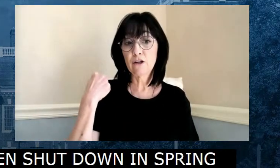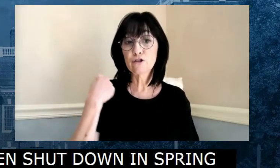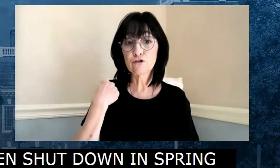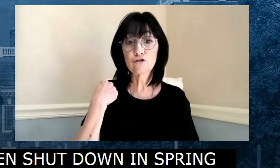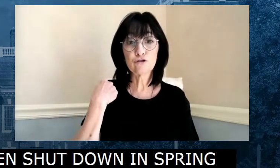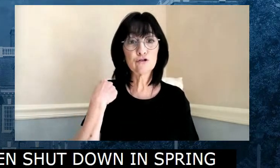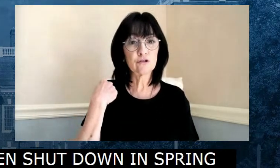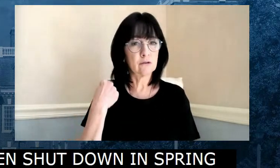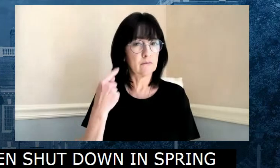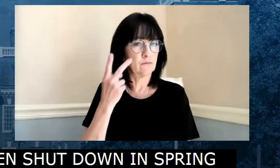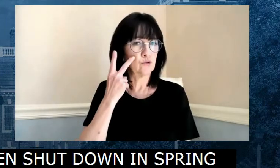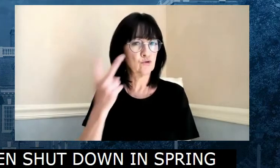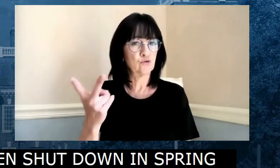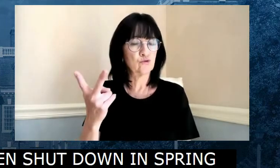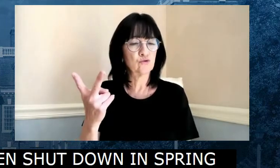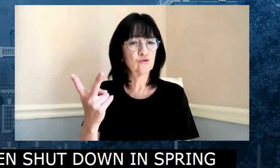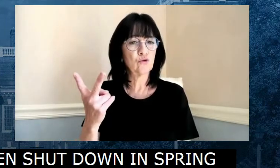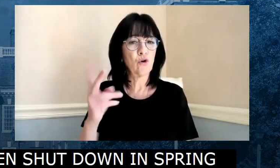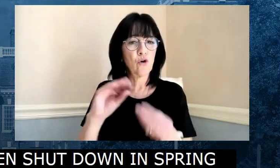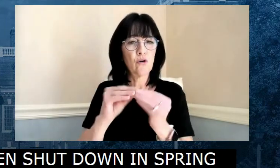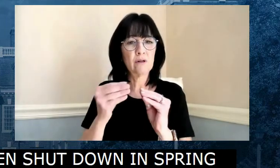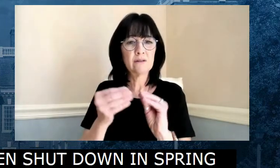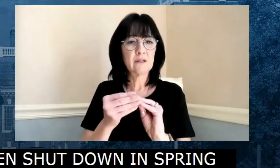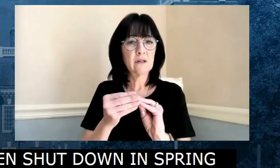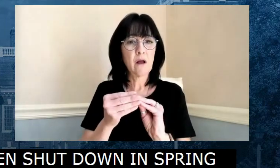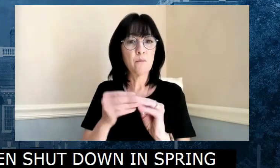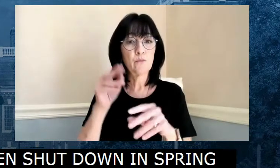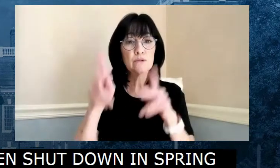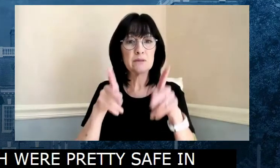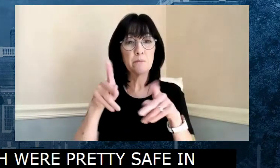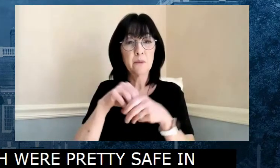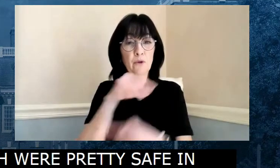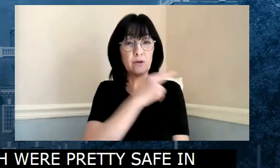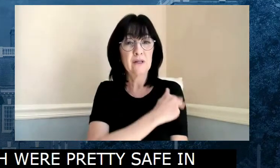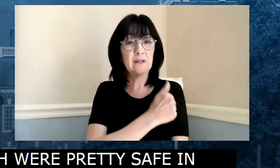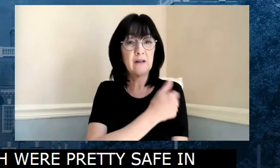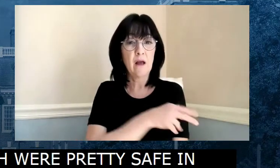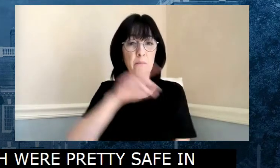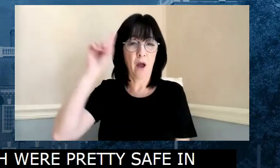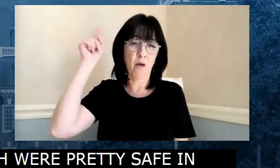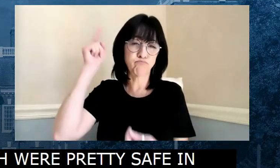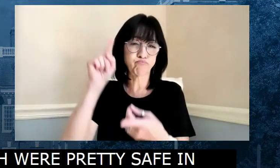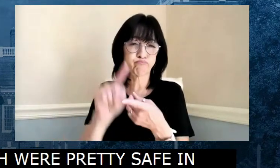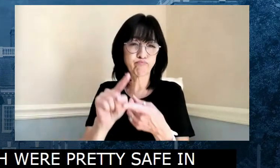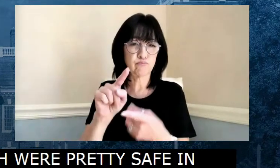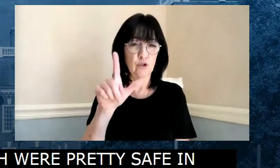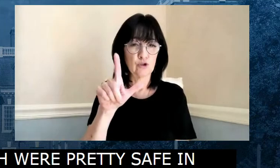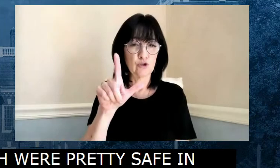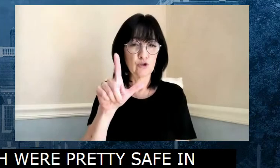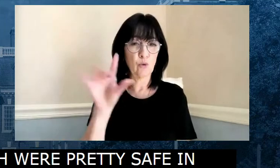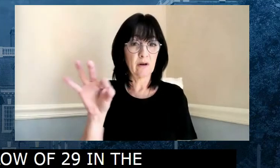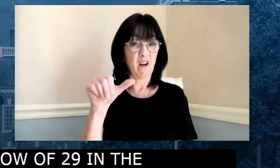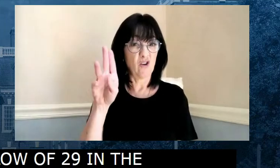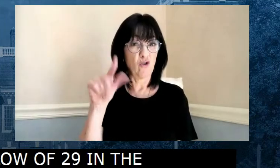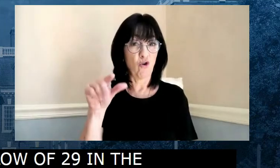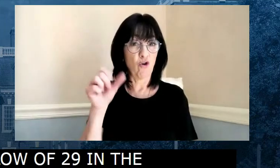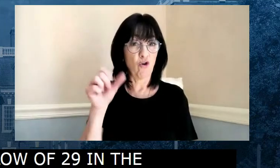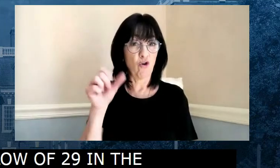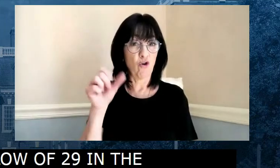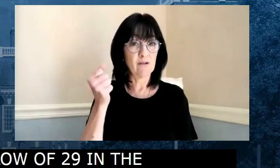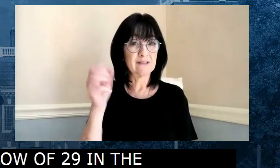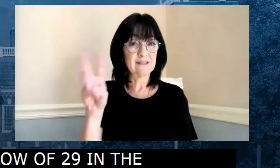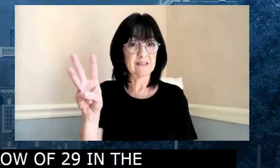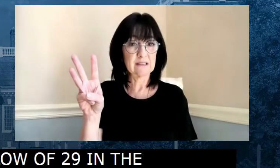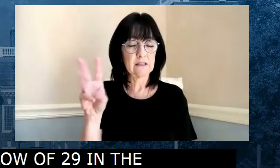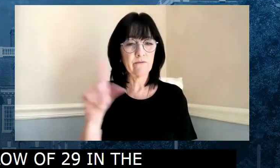in terms of hospitalizations. We hit a low of 29 in the hospitals on August the 16th, as you can see there. The initial peak